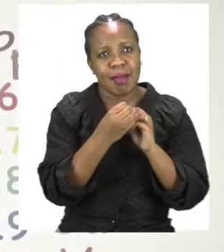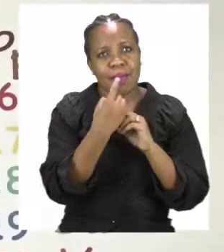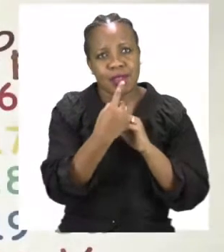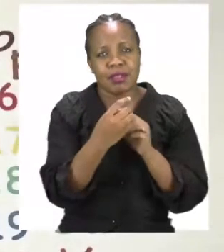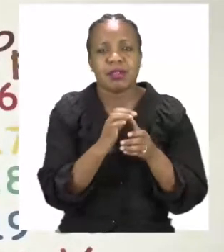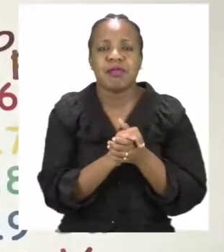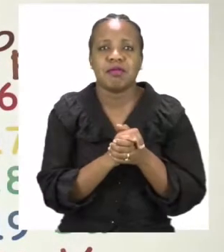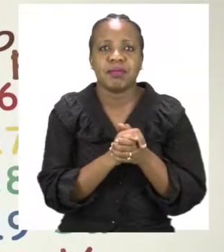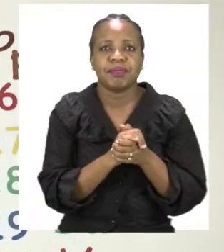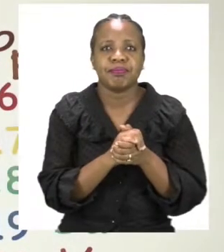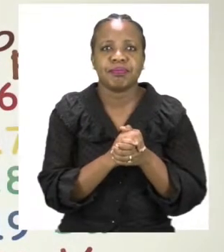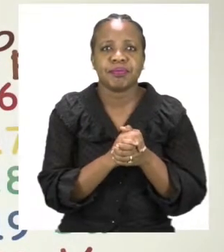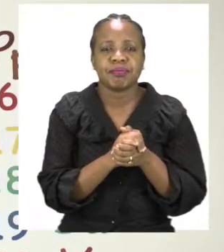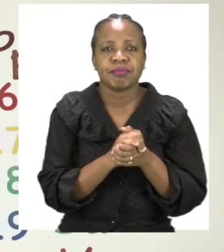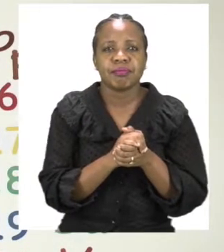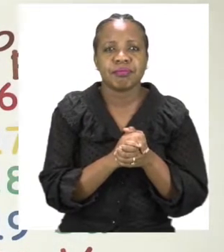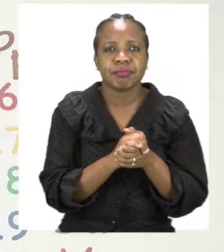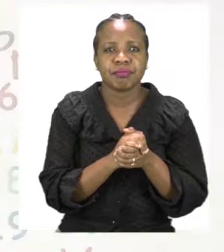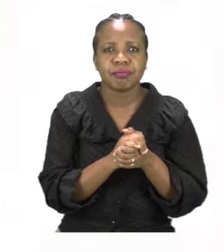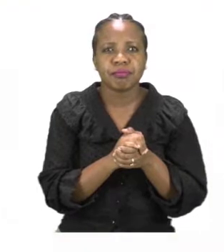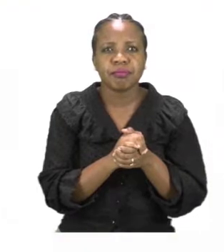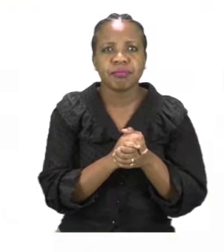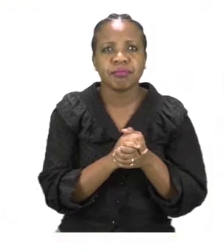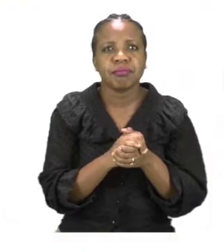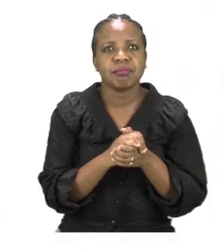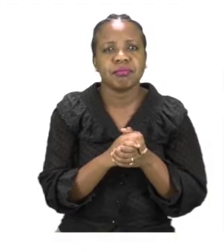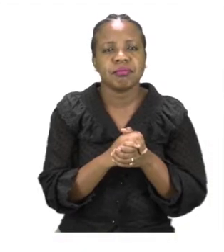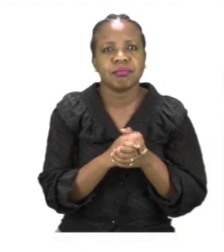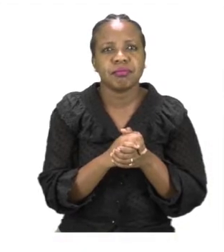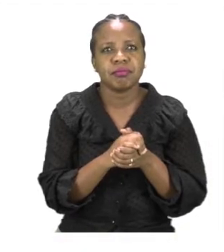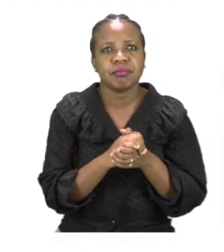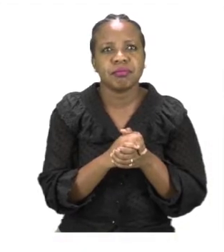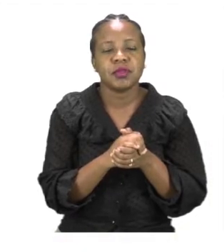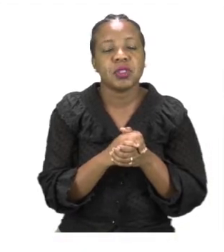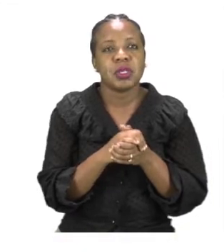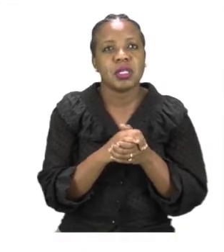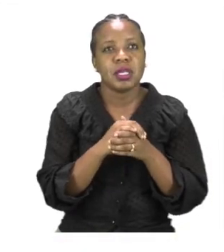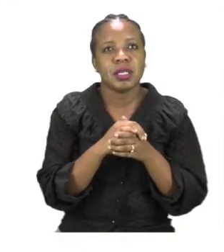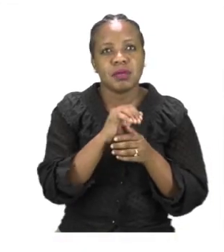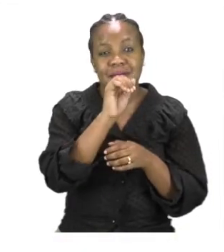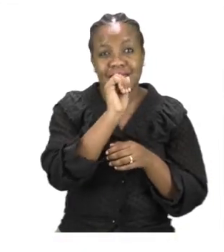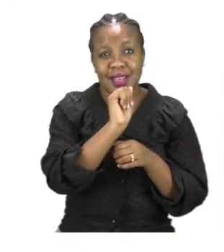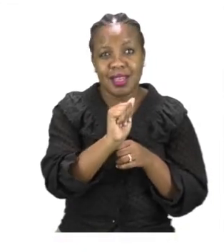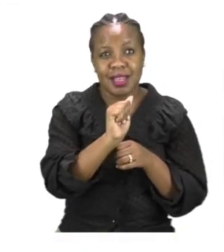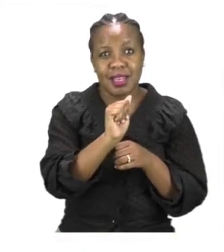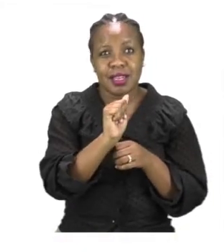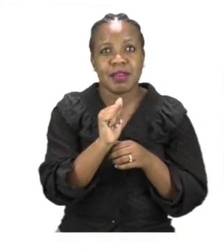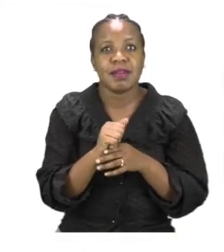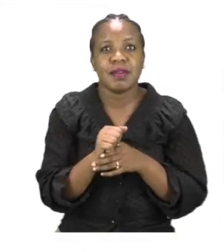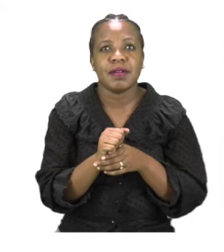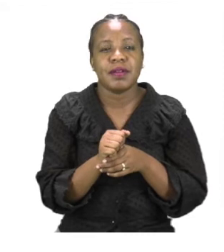syringe, you can see that we have 20, 30, it's 30